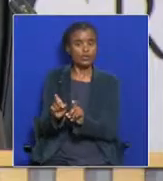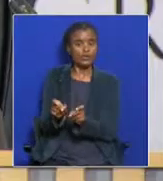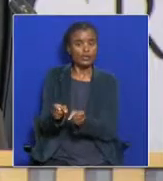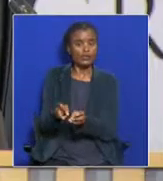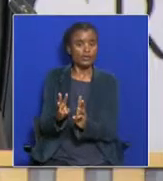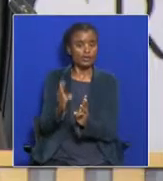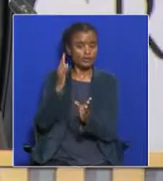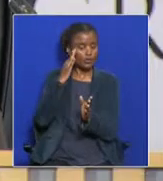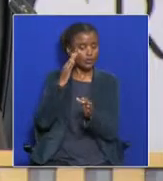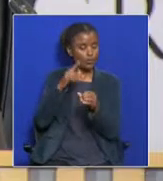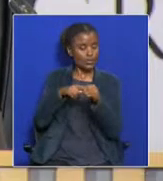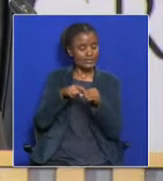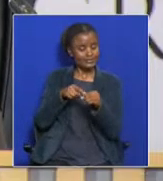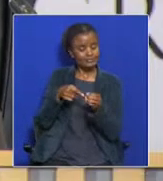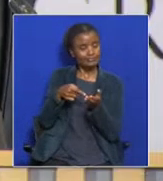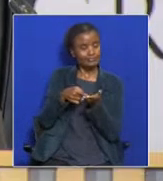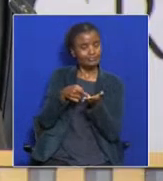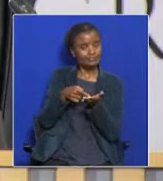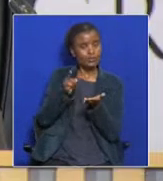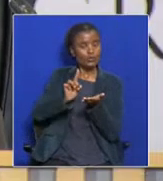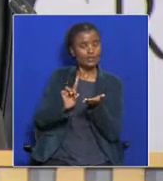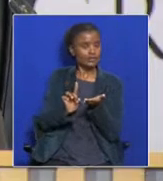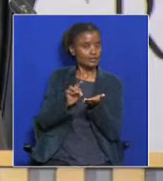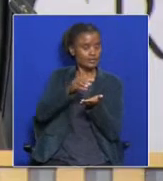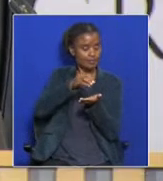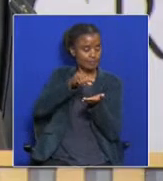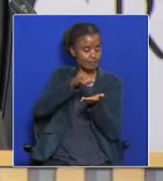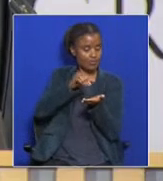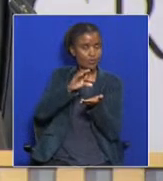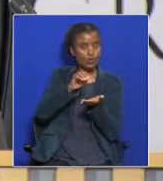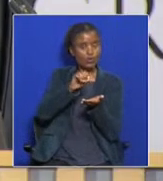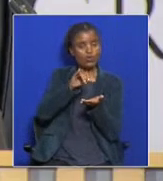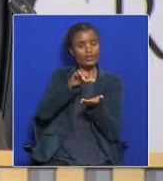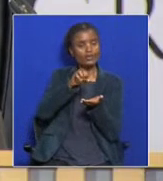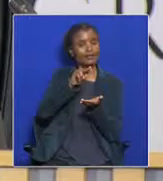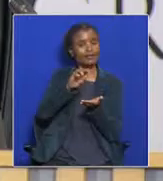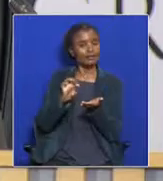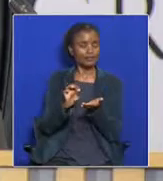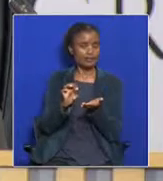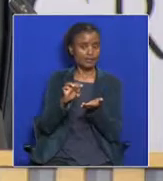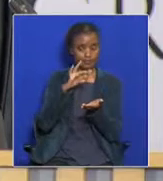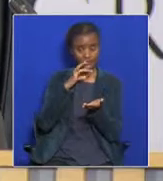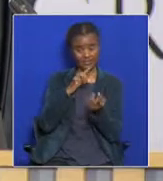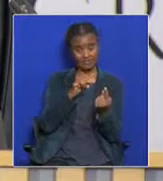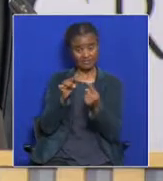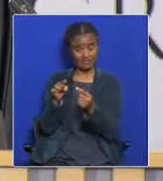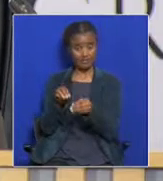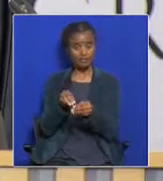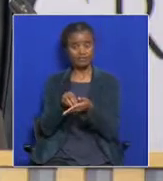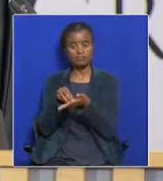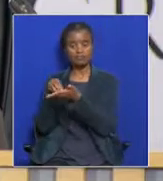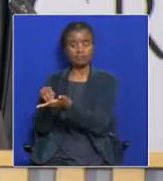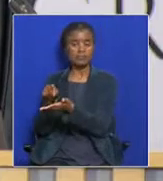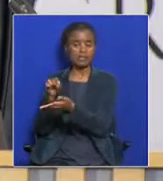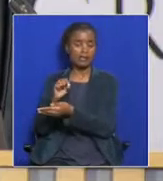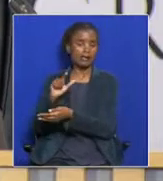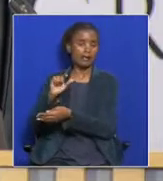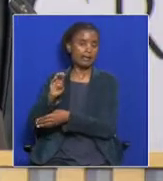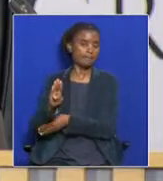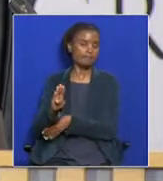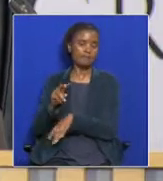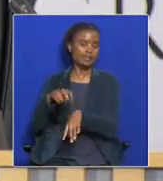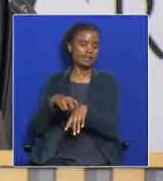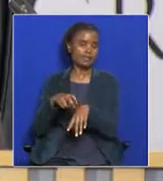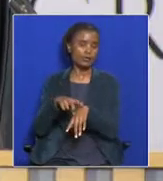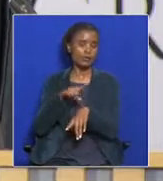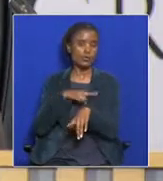cocaine. So there would have been no need to send it to the lab for the lab, unless upon special request I'm asking